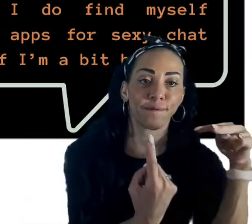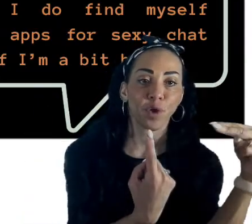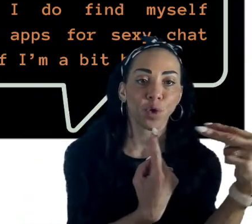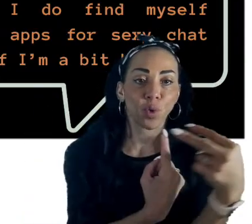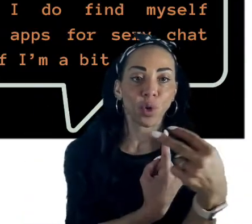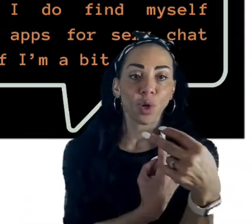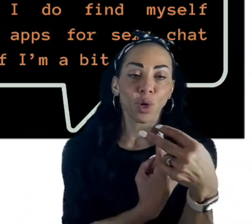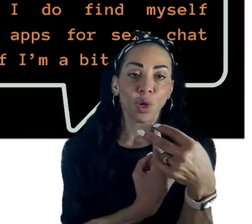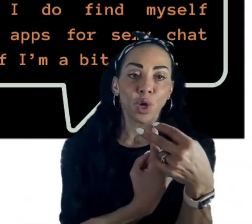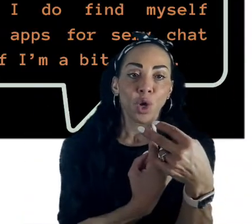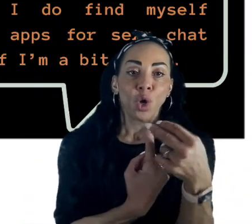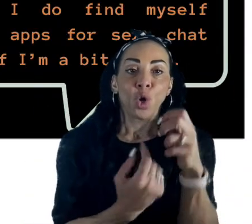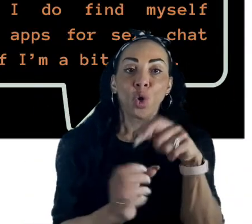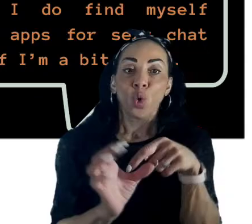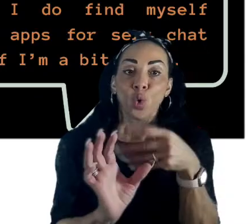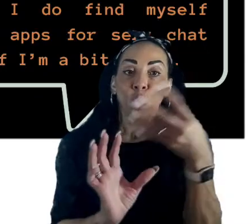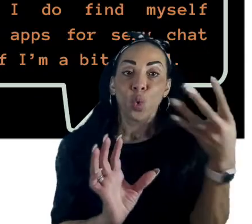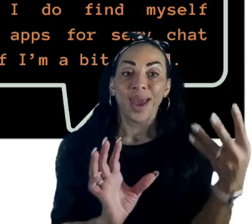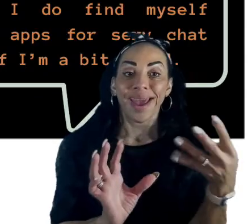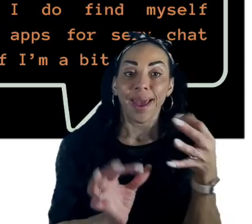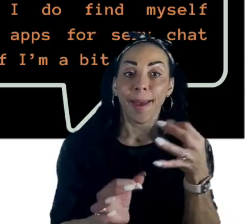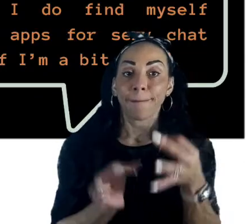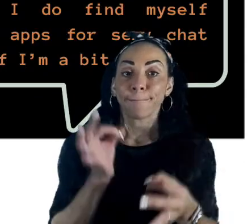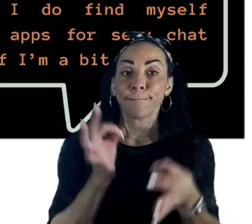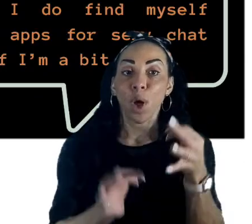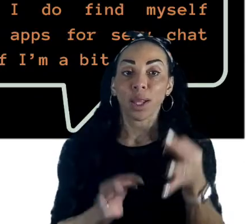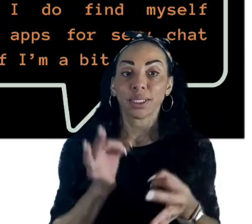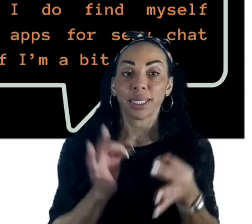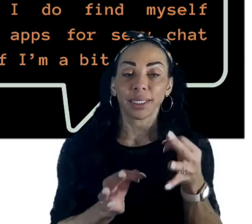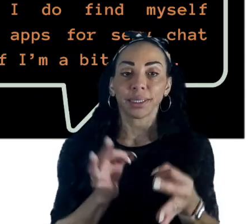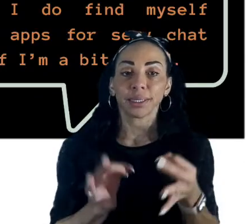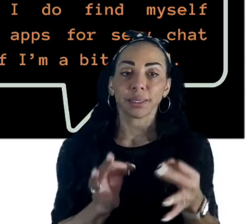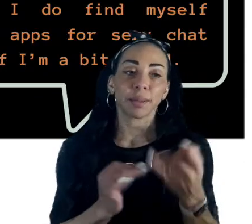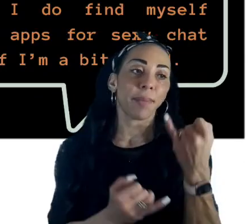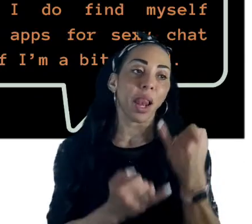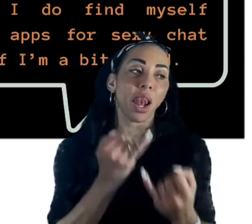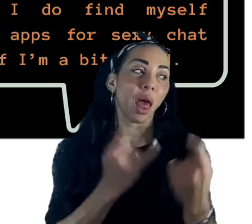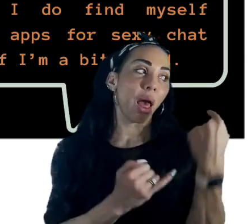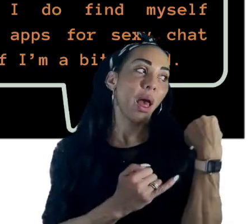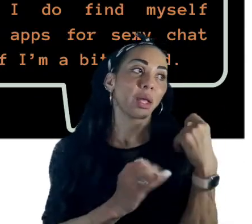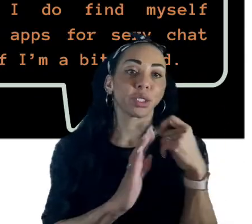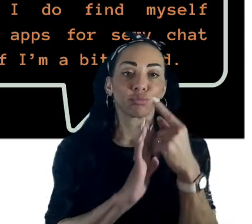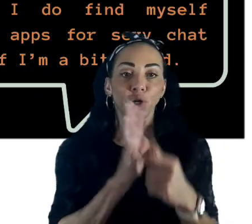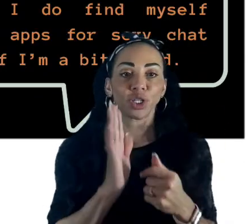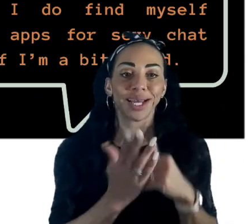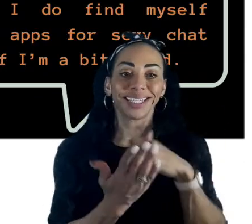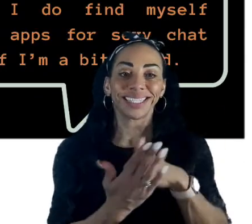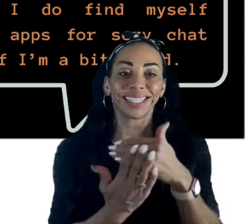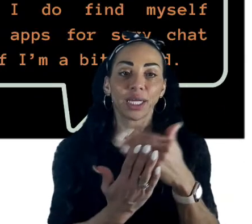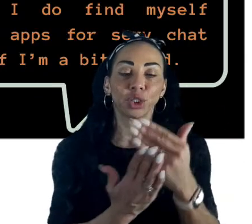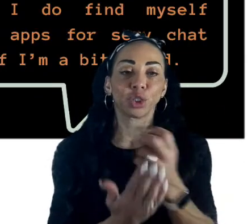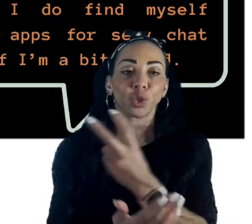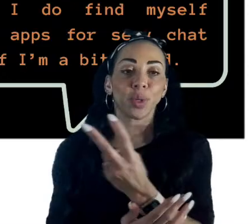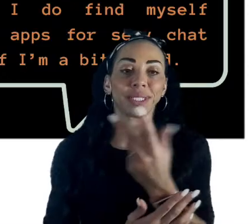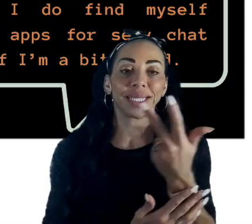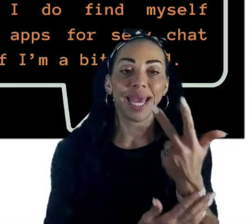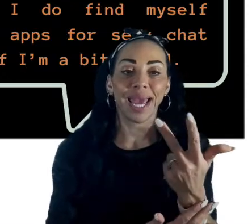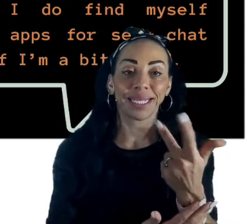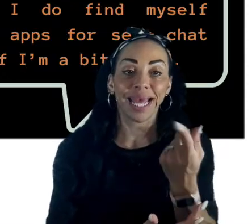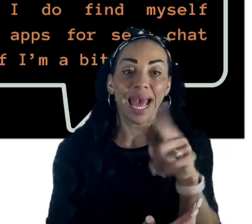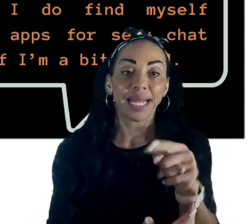politics. In my last project, Section 28 and Me, I worked with someone called Humphrey, and